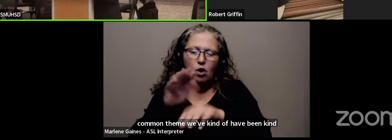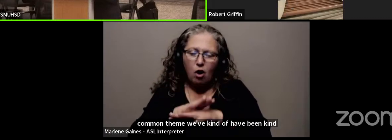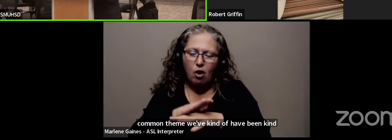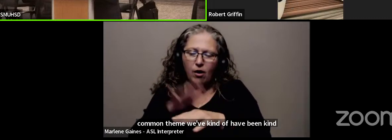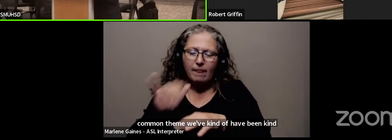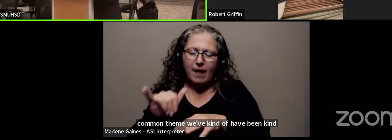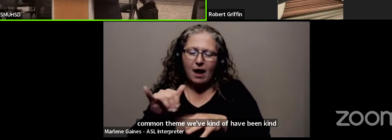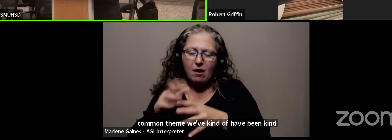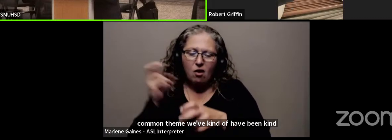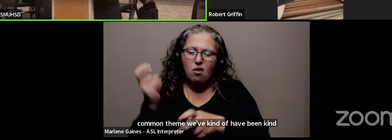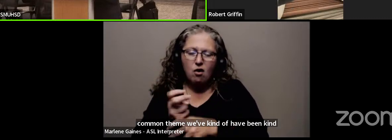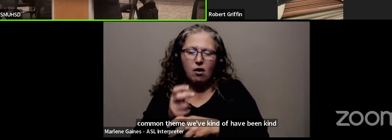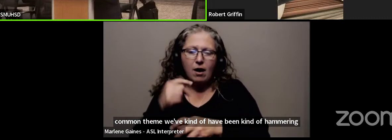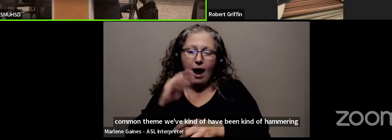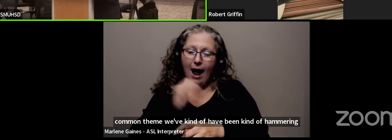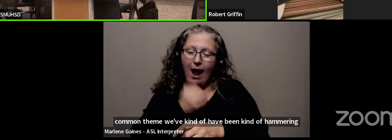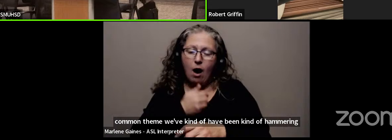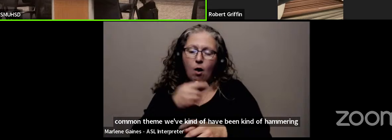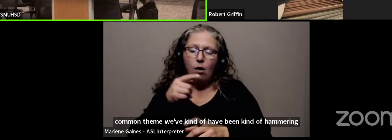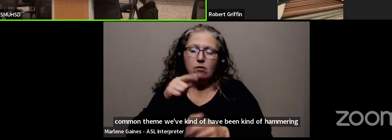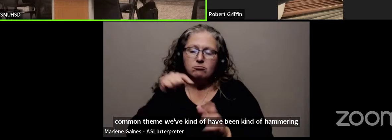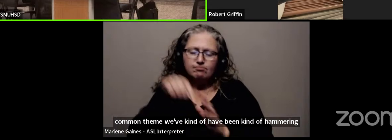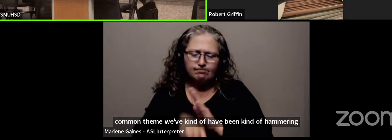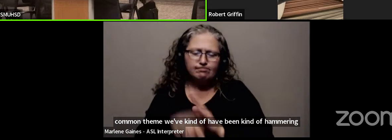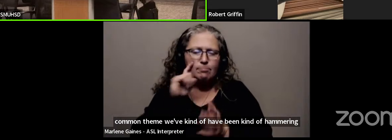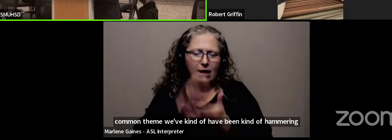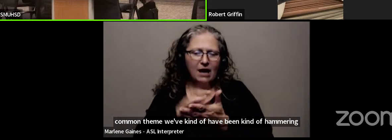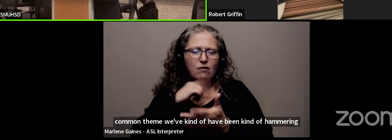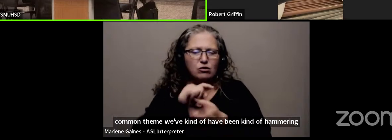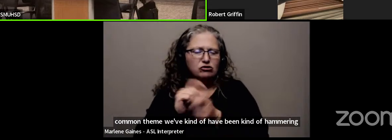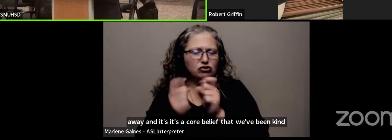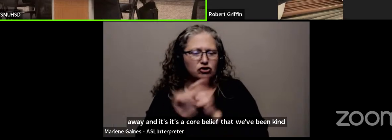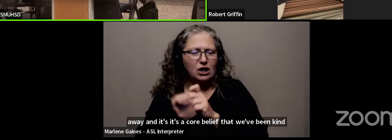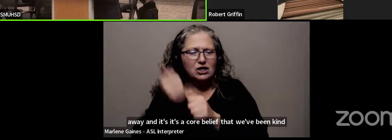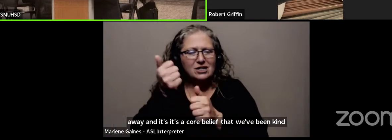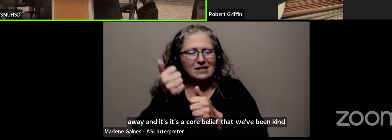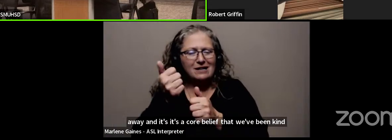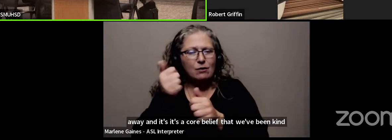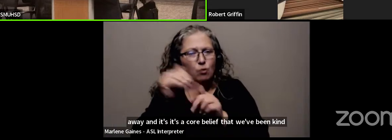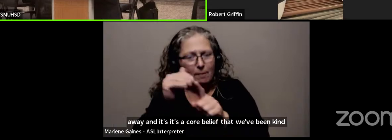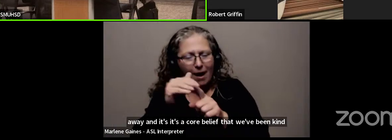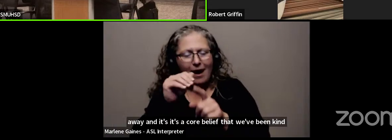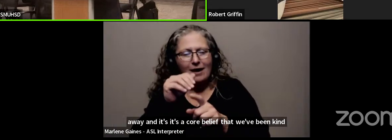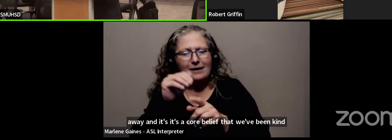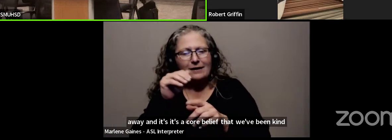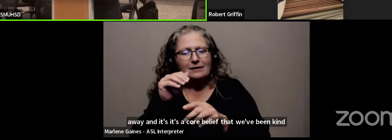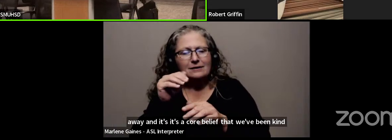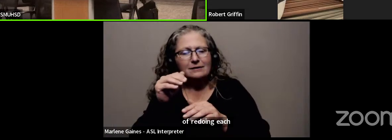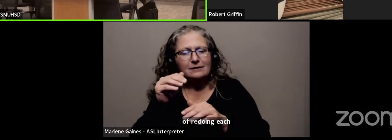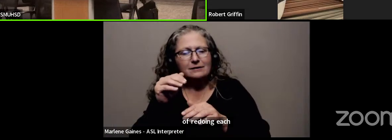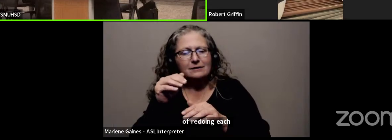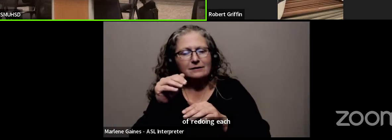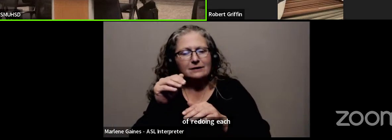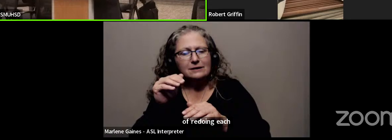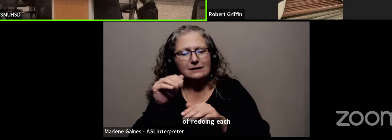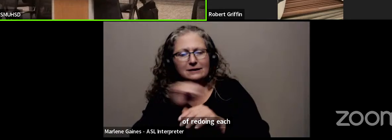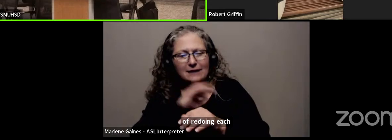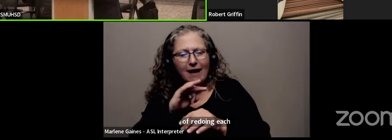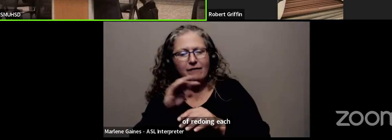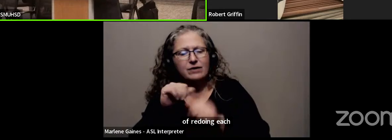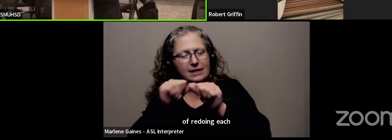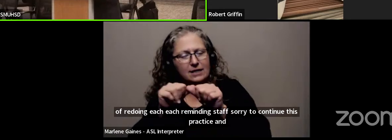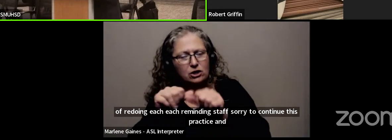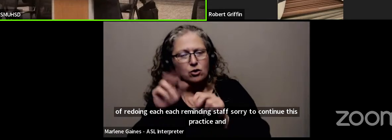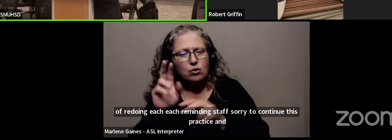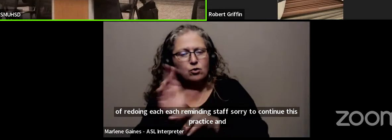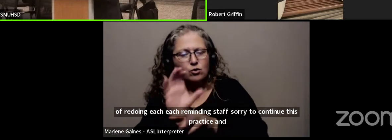a core belief that we've been kind of redoing each reminding staff, to continue this practice. And then